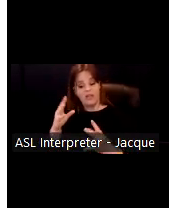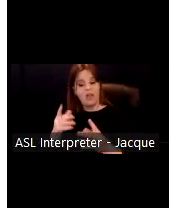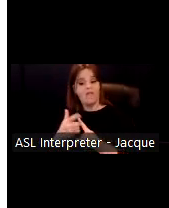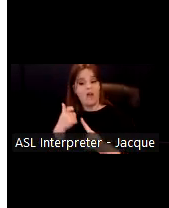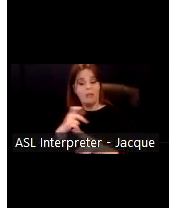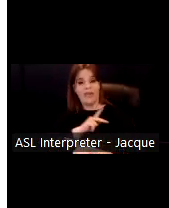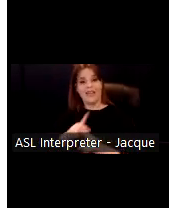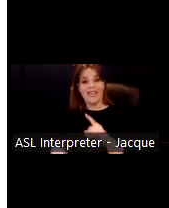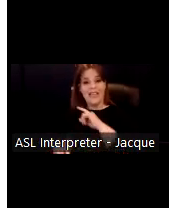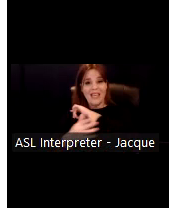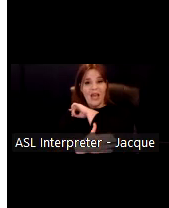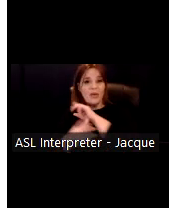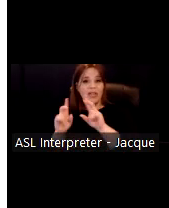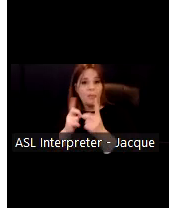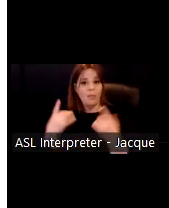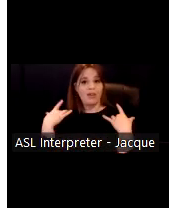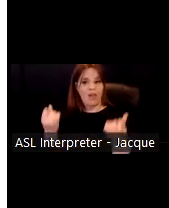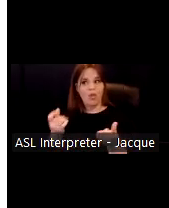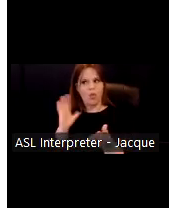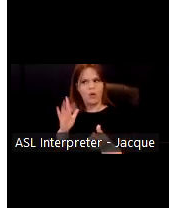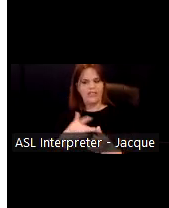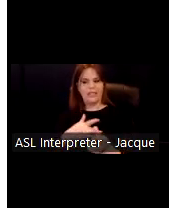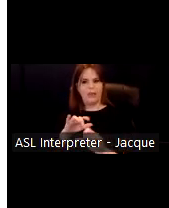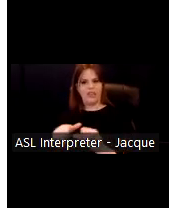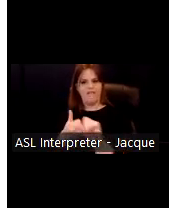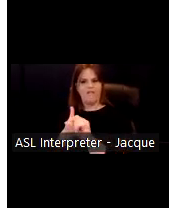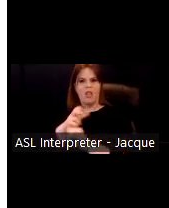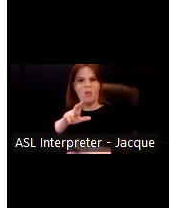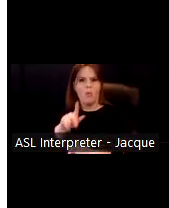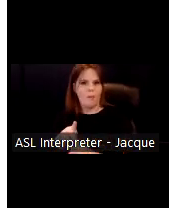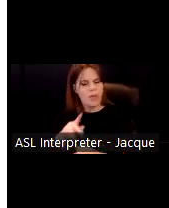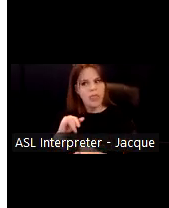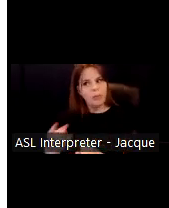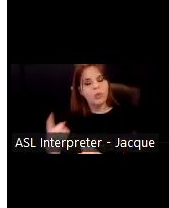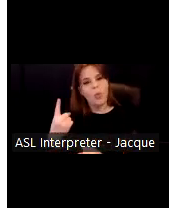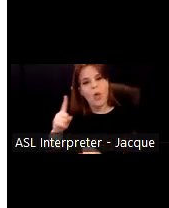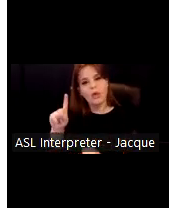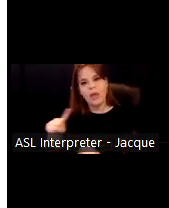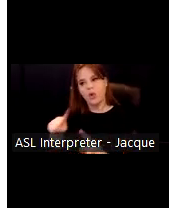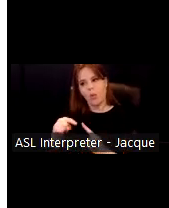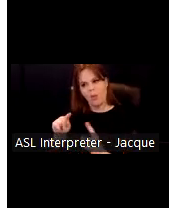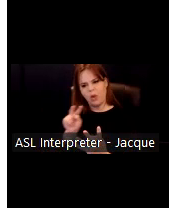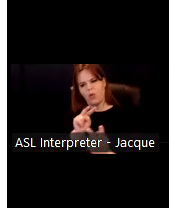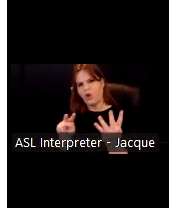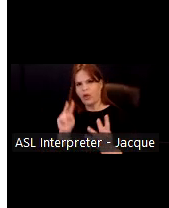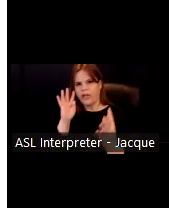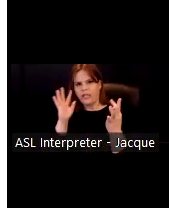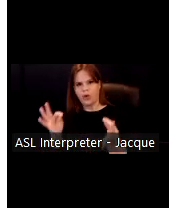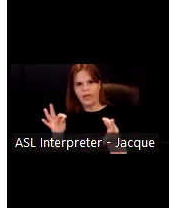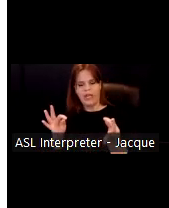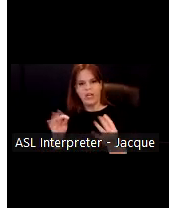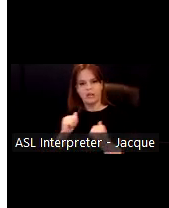frequently do a follow-up. And so that was one of the questions when we were determining our structure of who